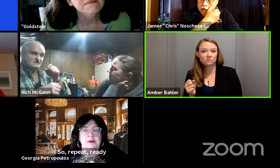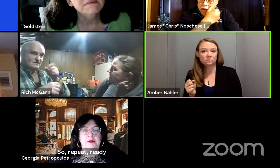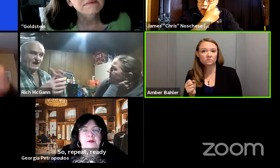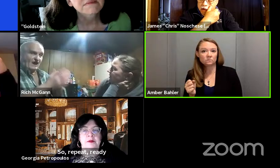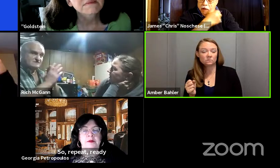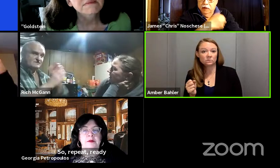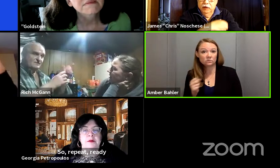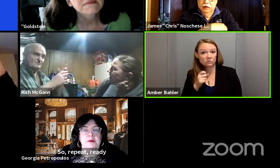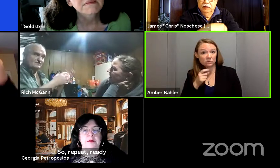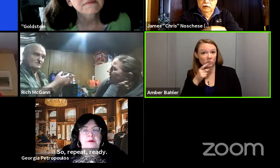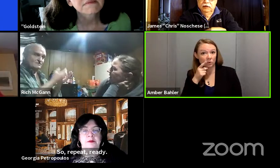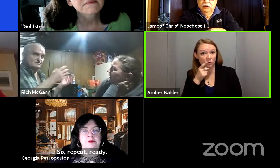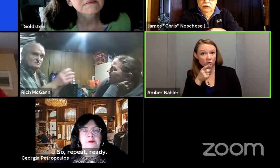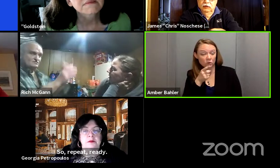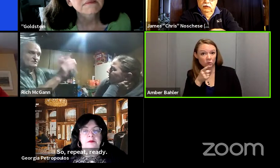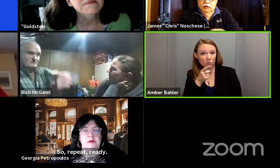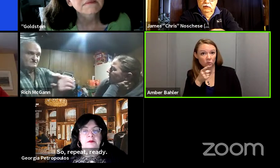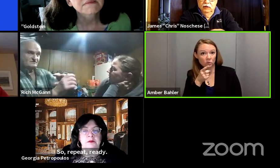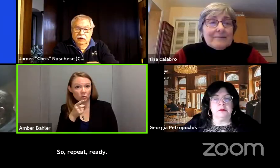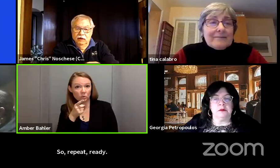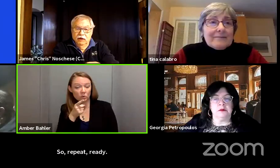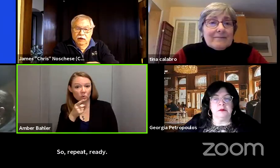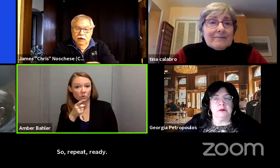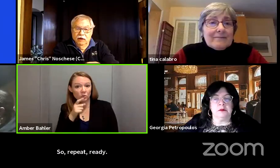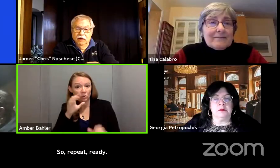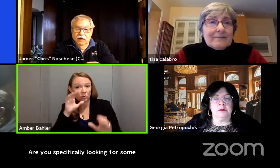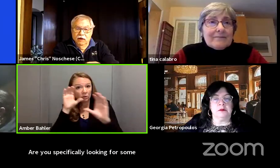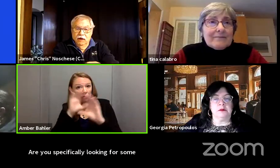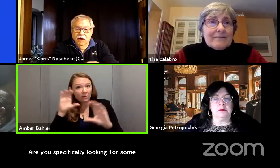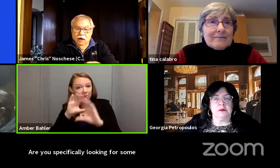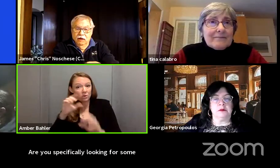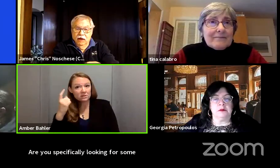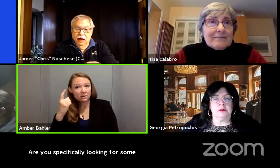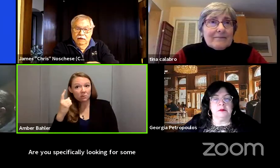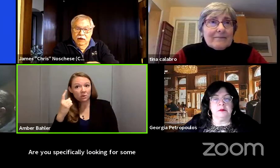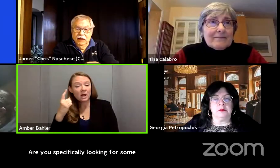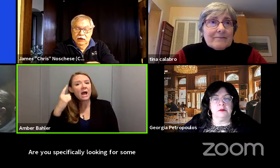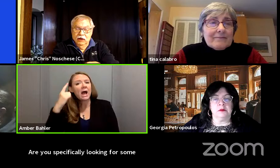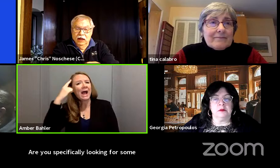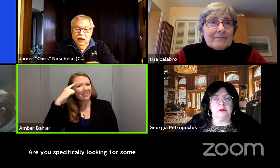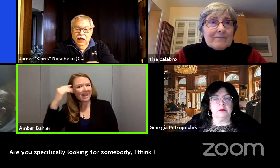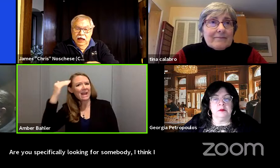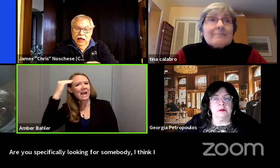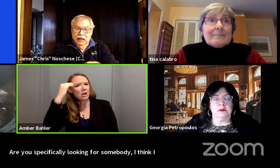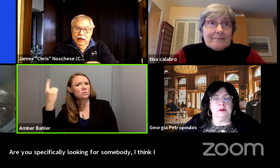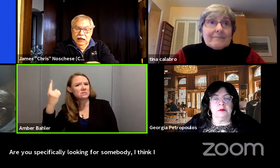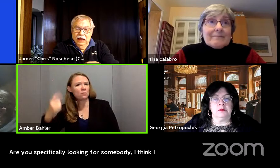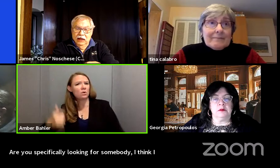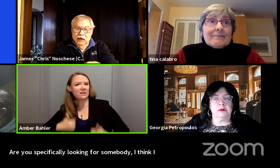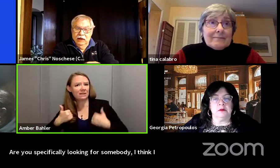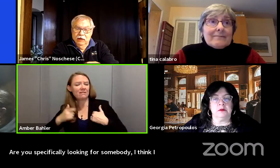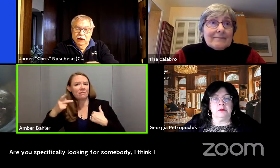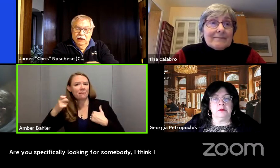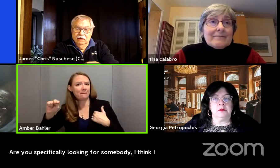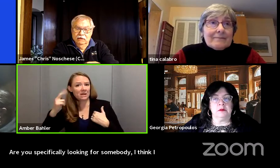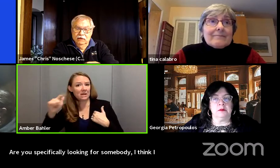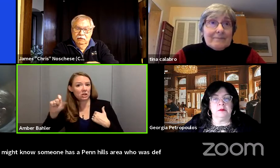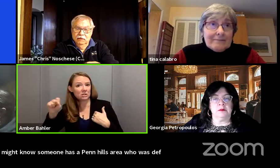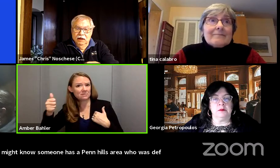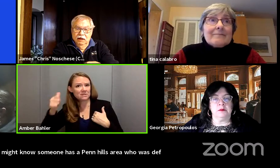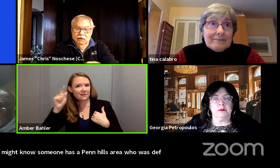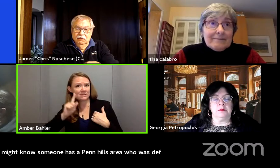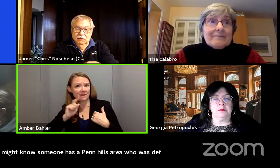are you specifically looking for somebody? I think I might know someone in the Penn Hills area who is deaf or deaf